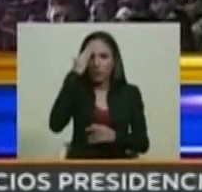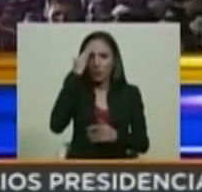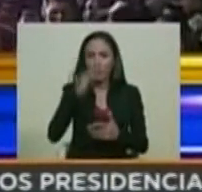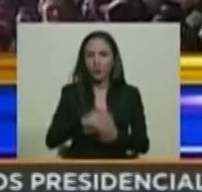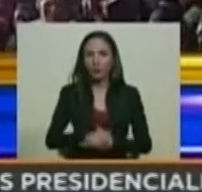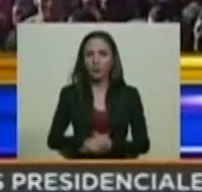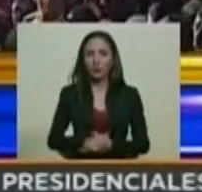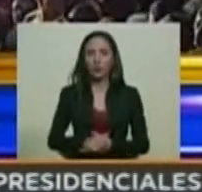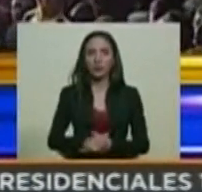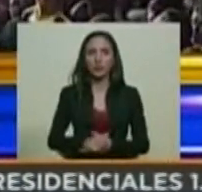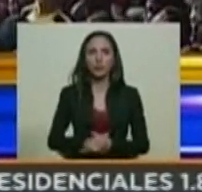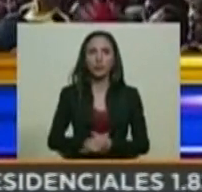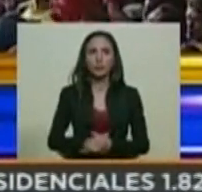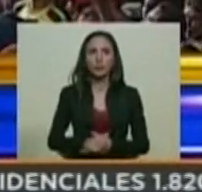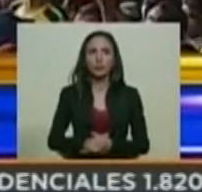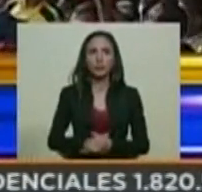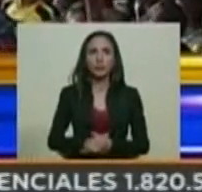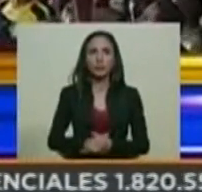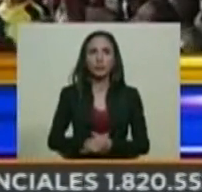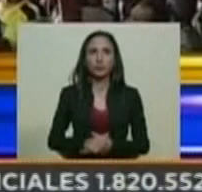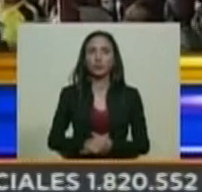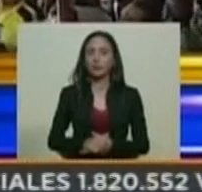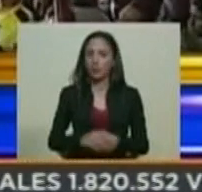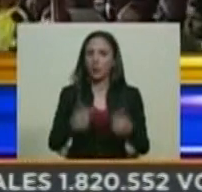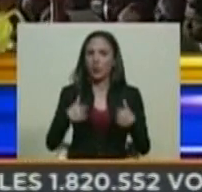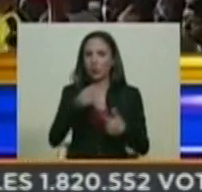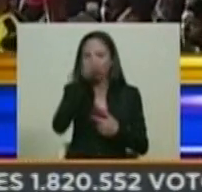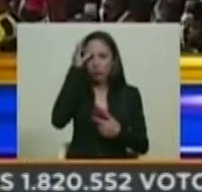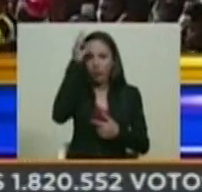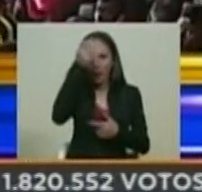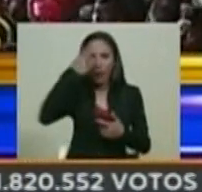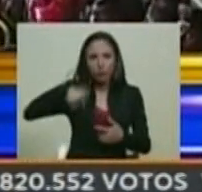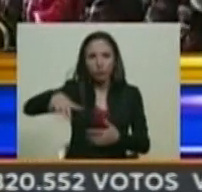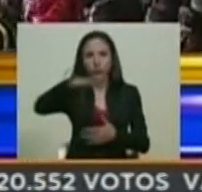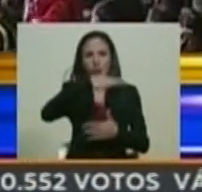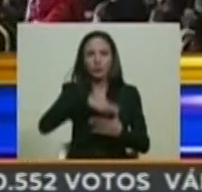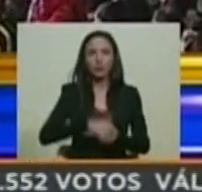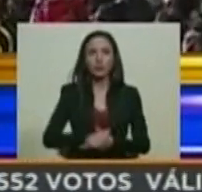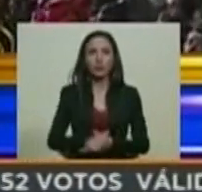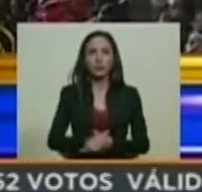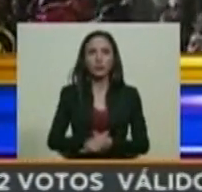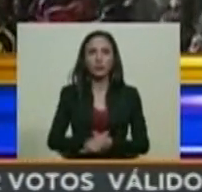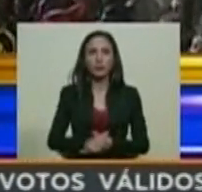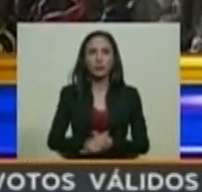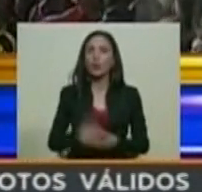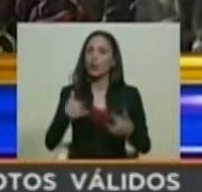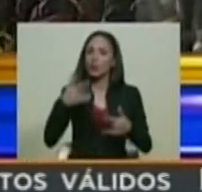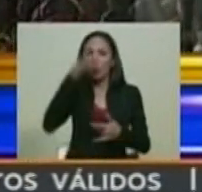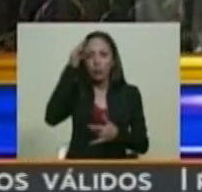And the government spent most of the afternoon encouraging voters to come out and vote.